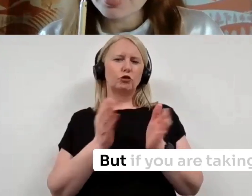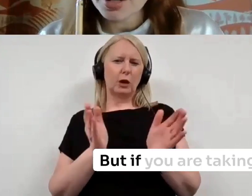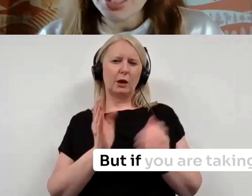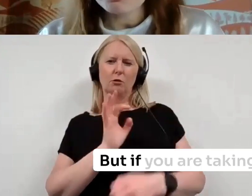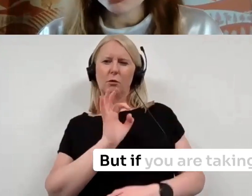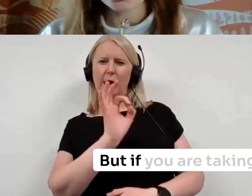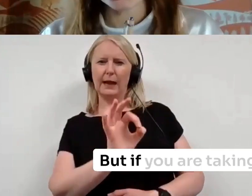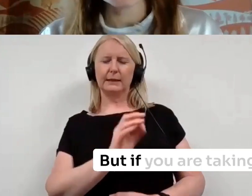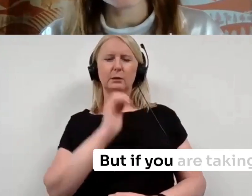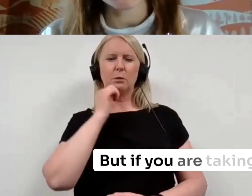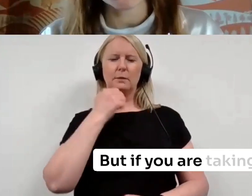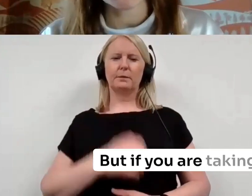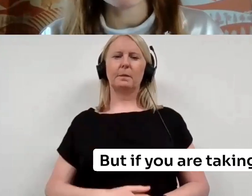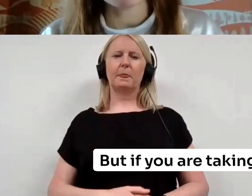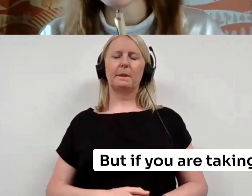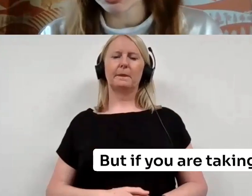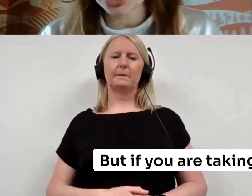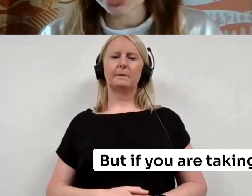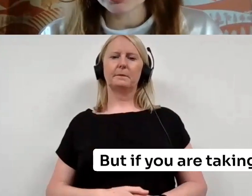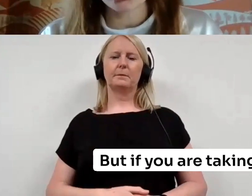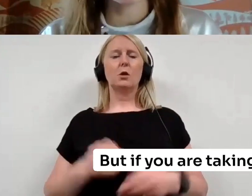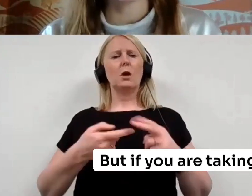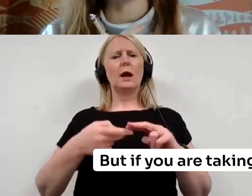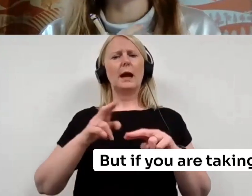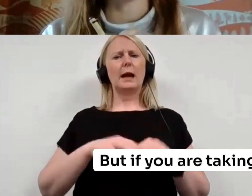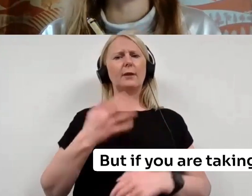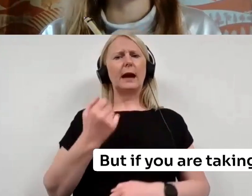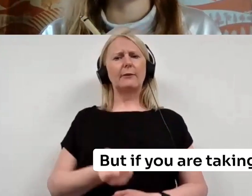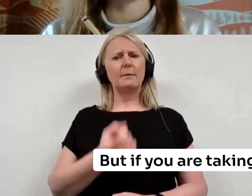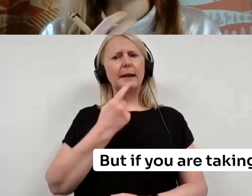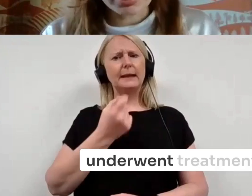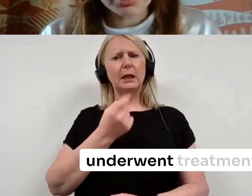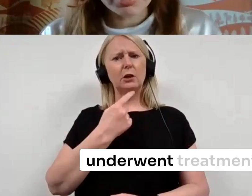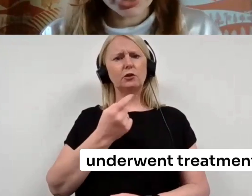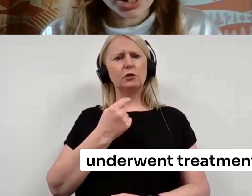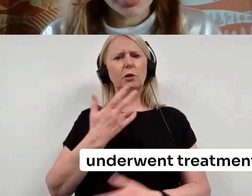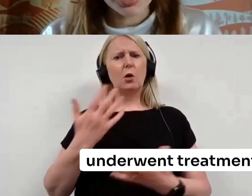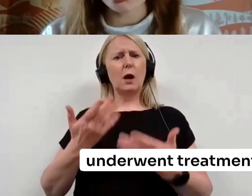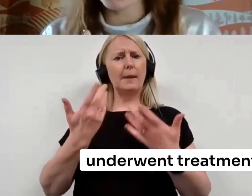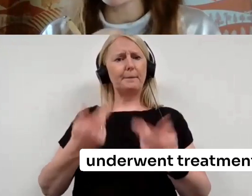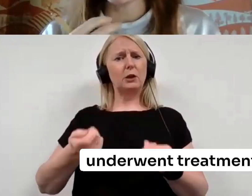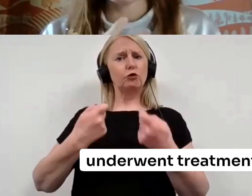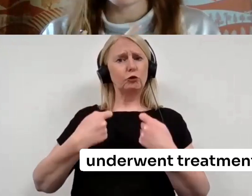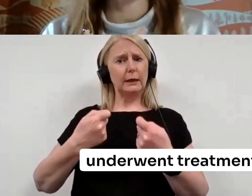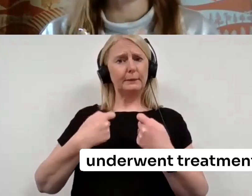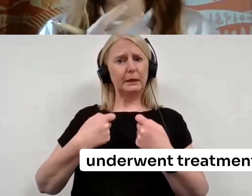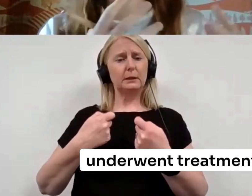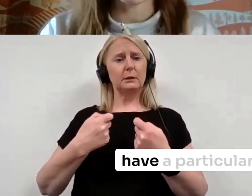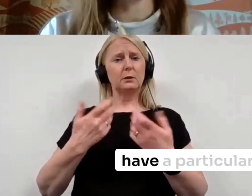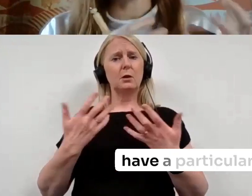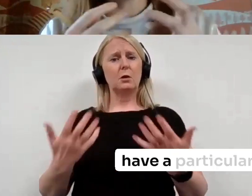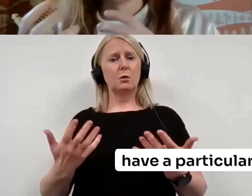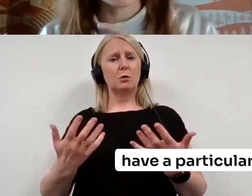But if you are taking medication or you've underwent treatment for something, or if